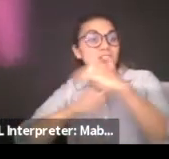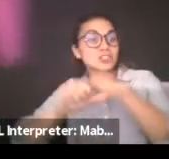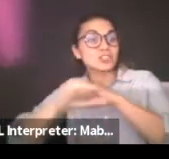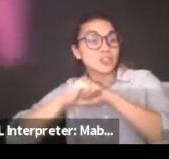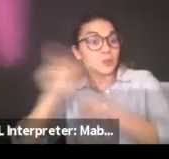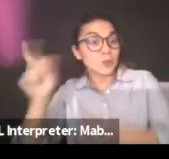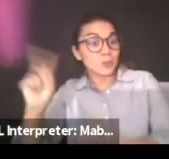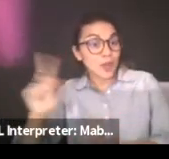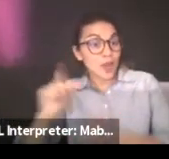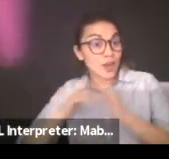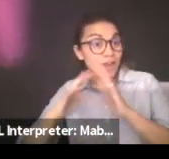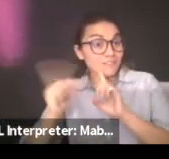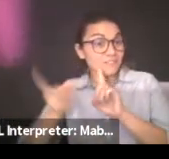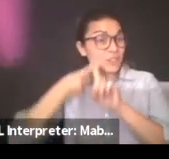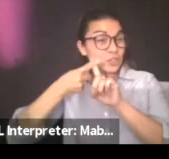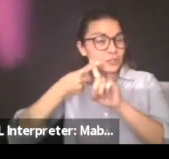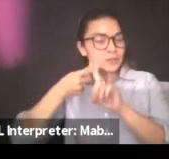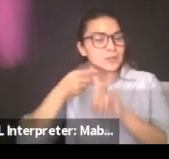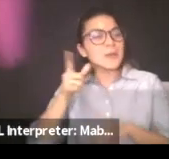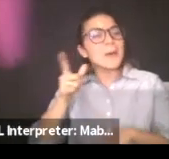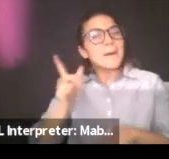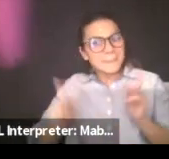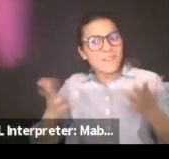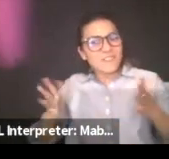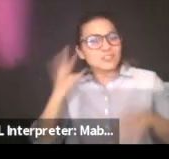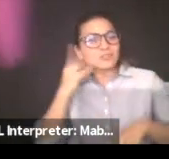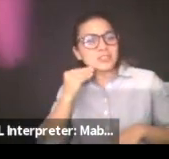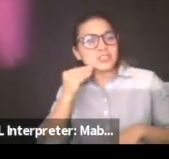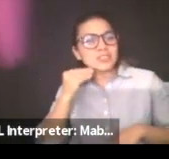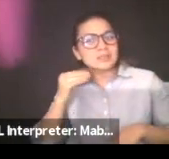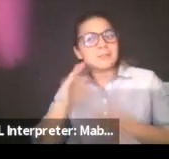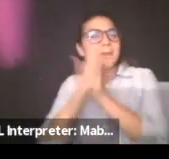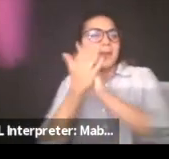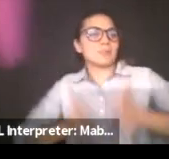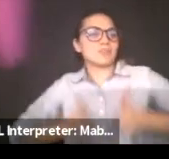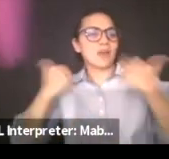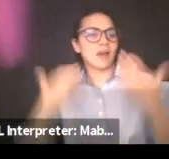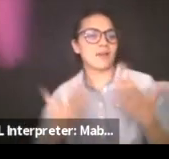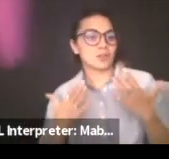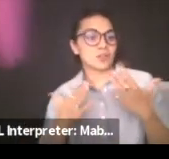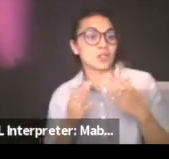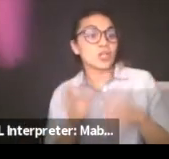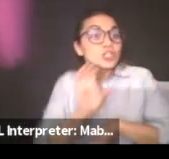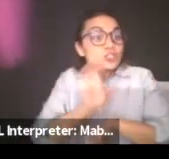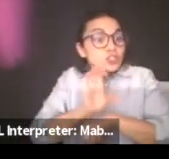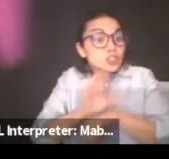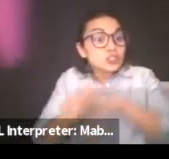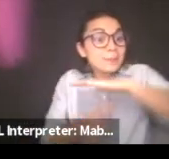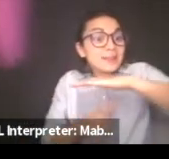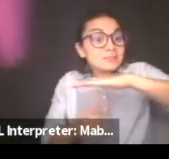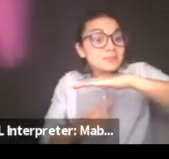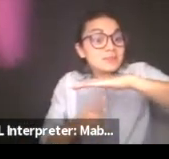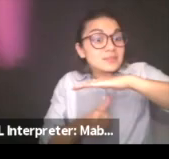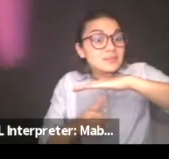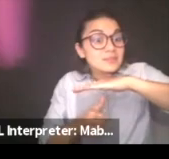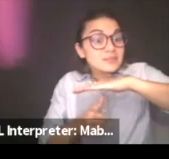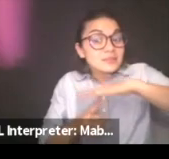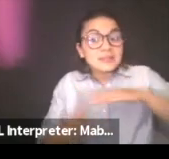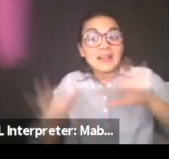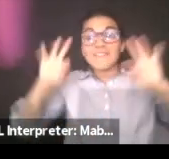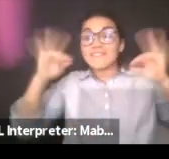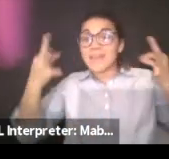of survivors themselves, started in church basements, started as mutual aid projects and family